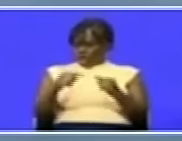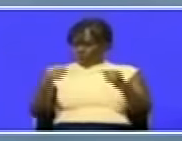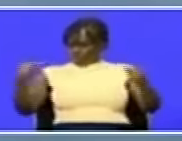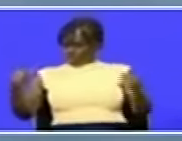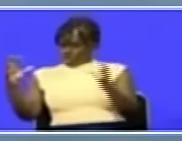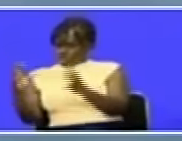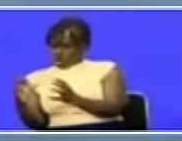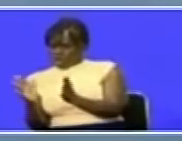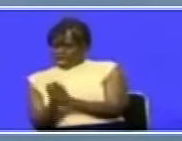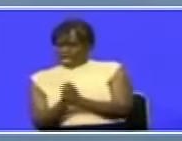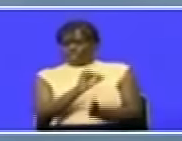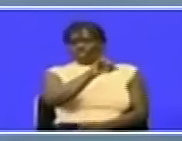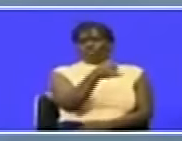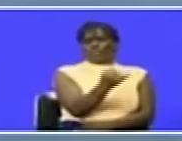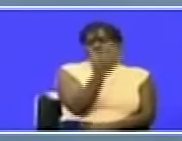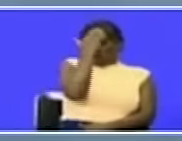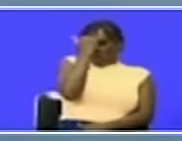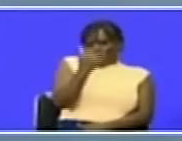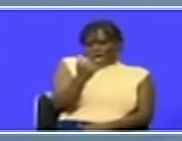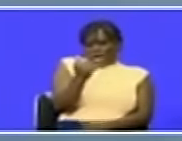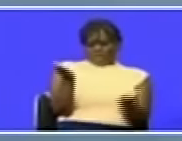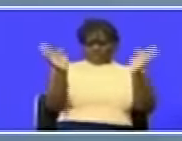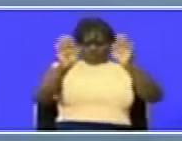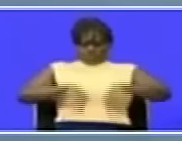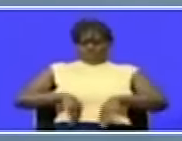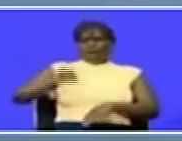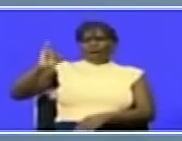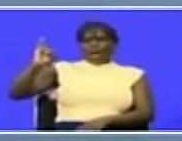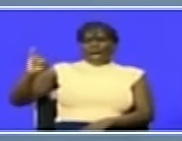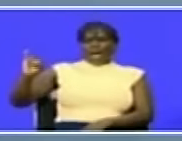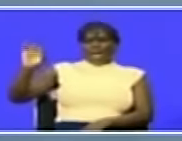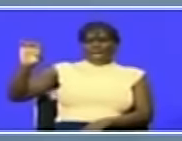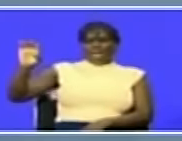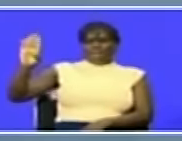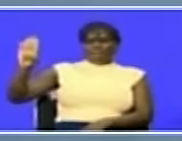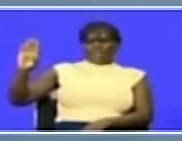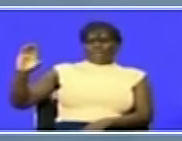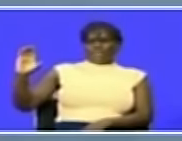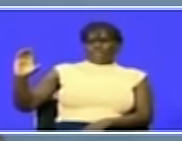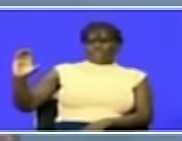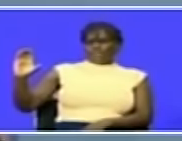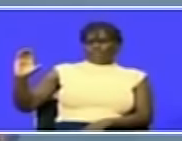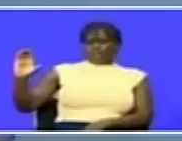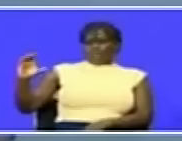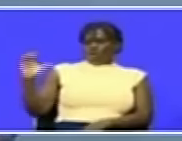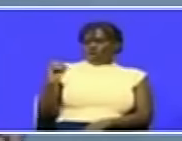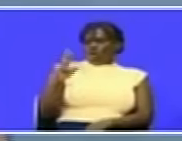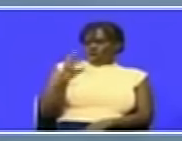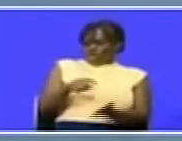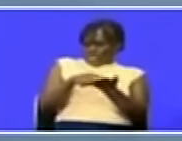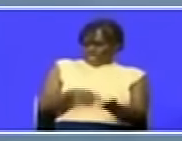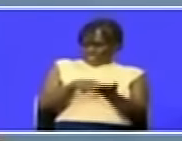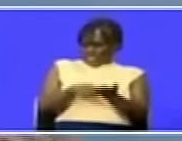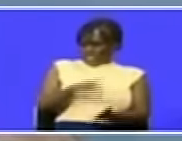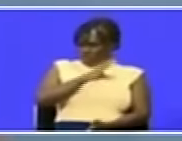opposition and the ruling class over plans to eject the Independent Electoral and Boundaries Commission. Whereas Cord is adamant that the